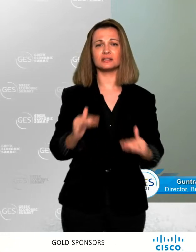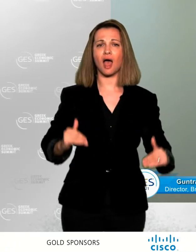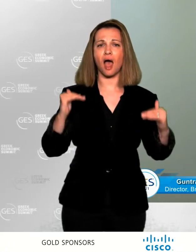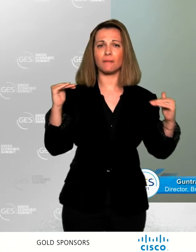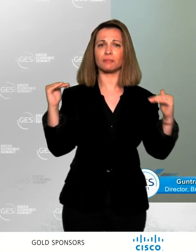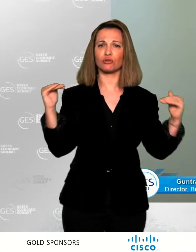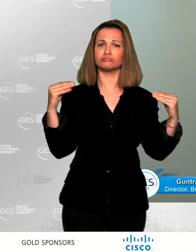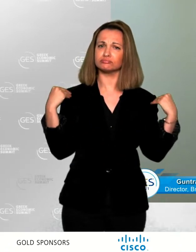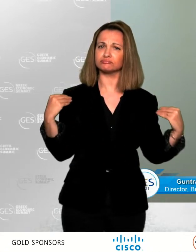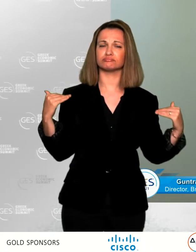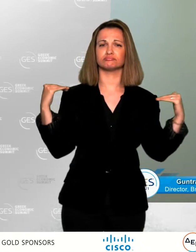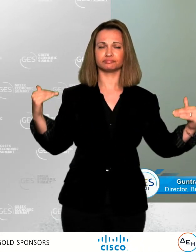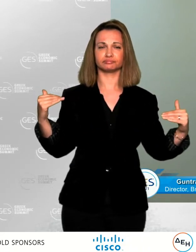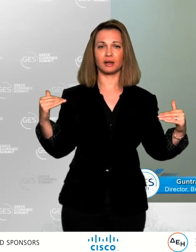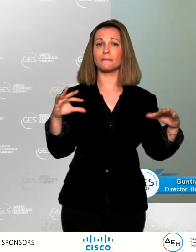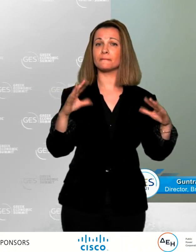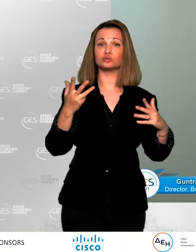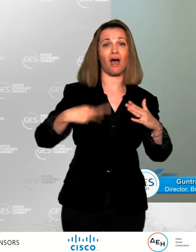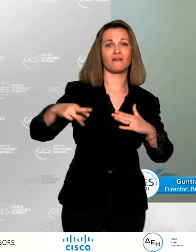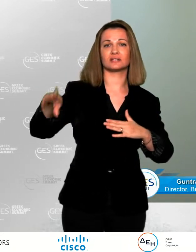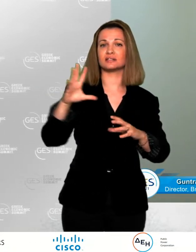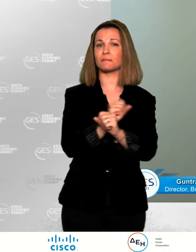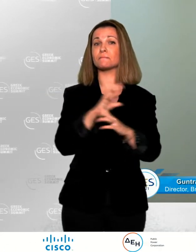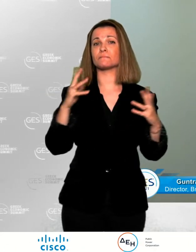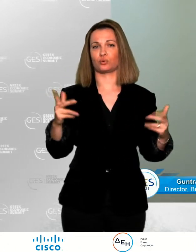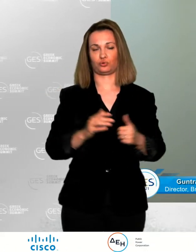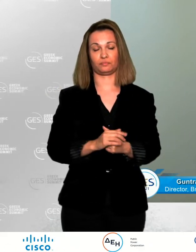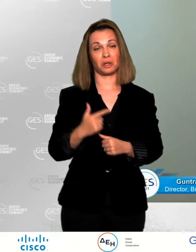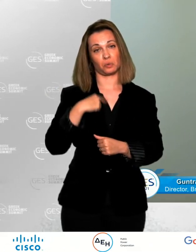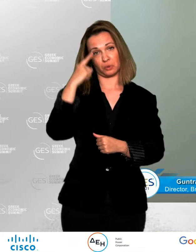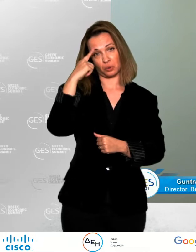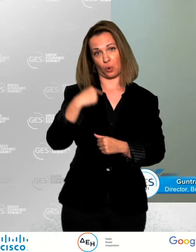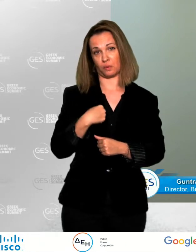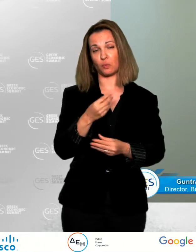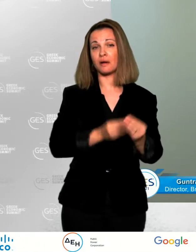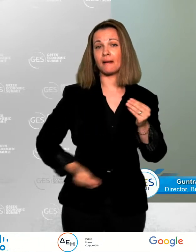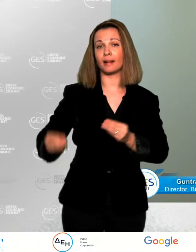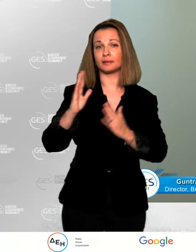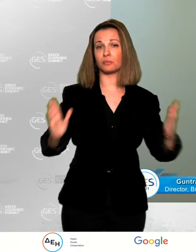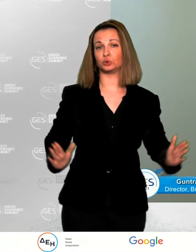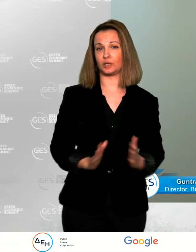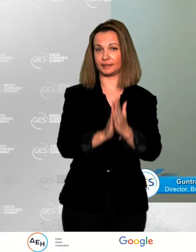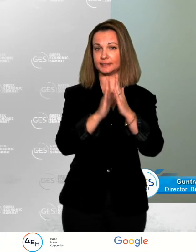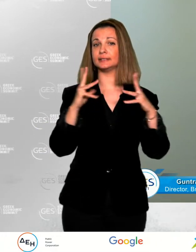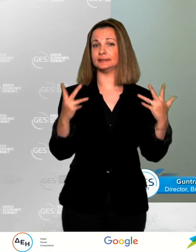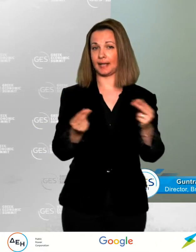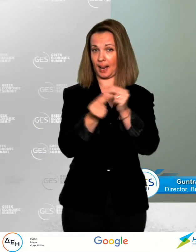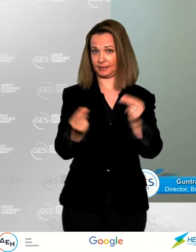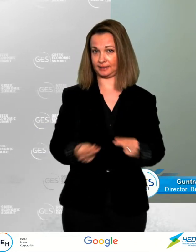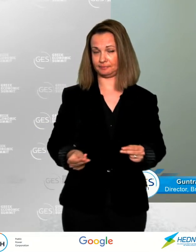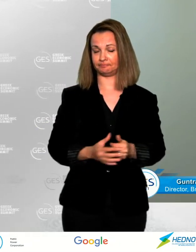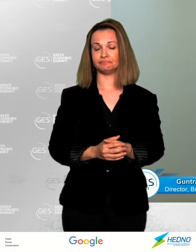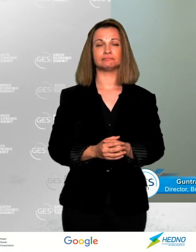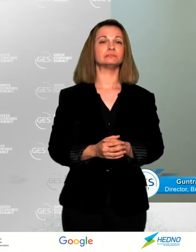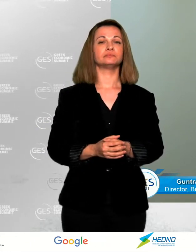think the best approach is something like a green golden rule. So basically allowing these